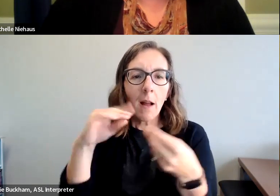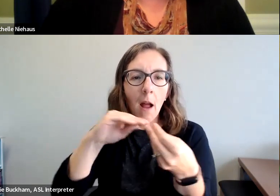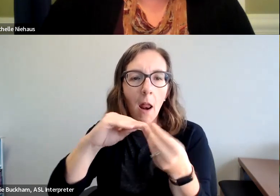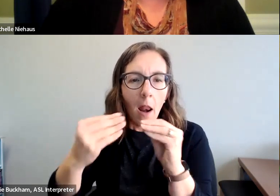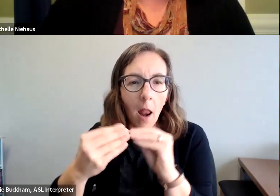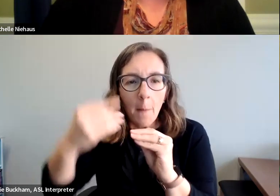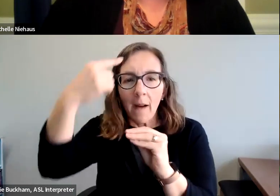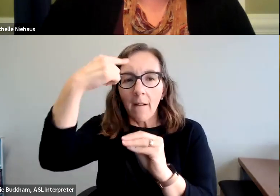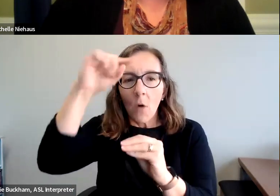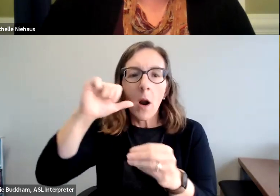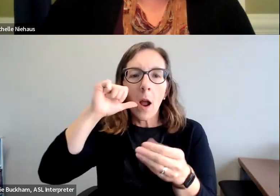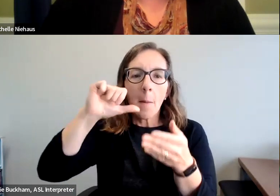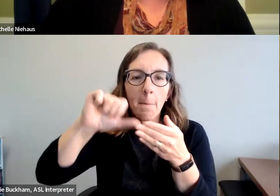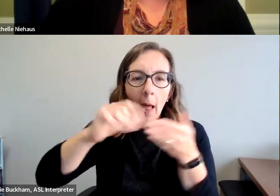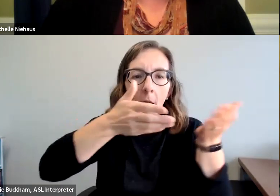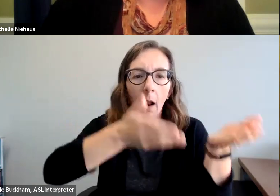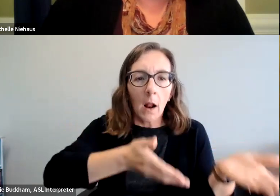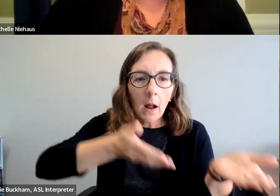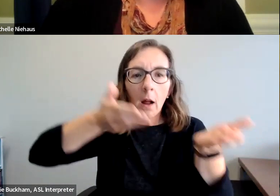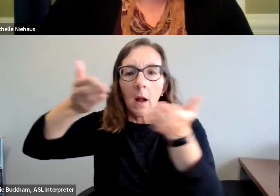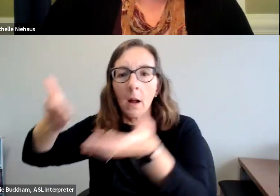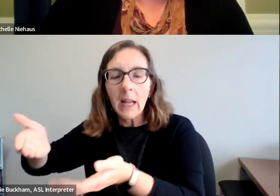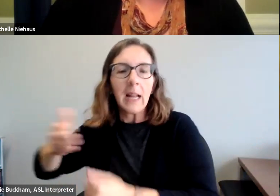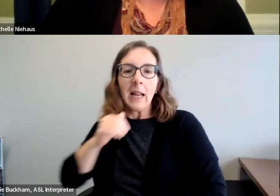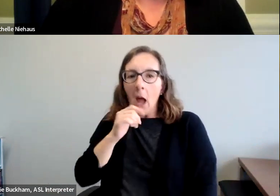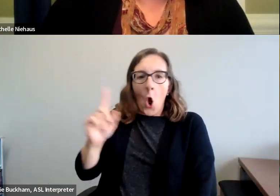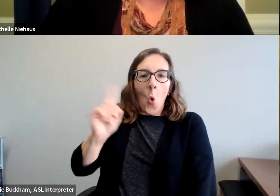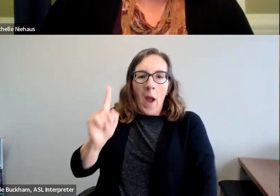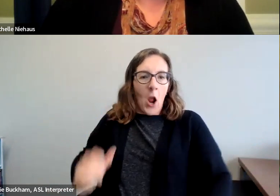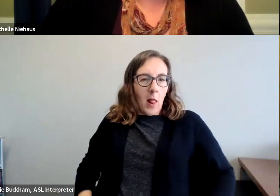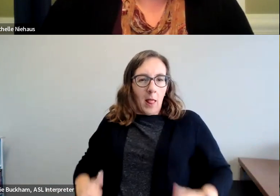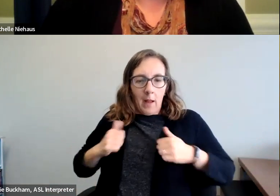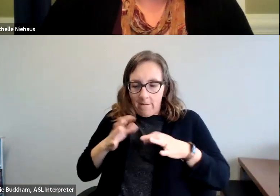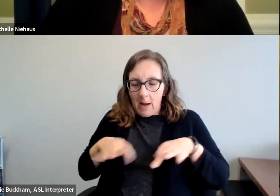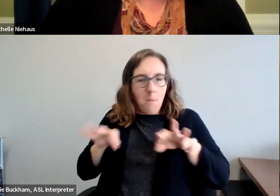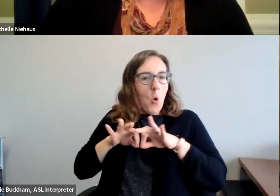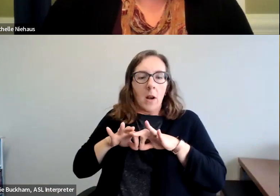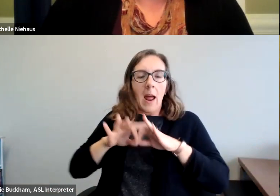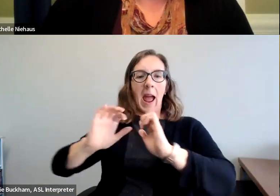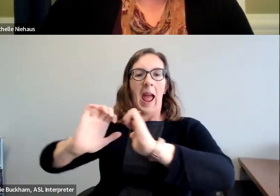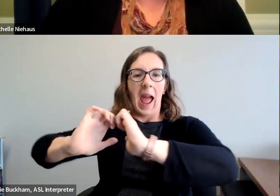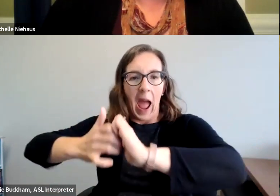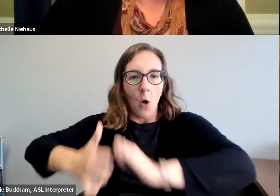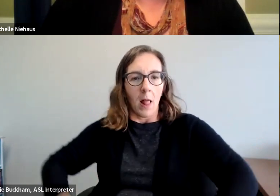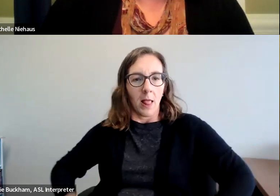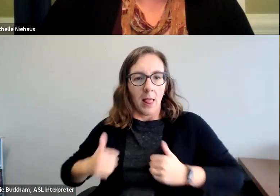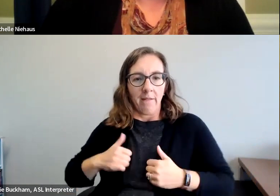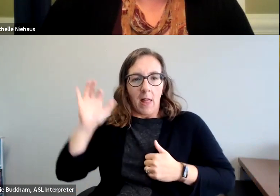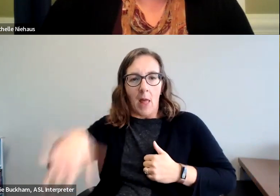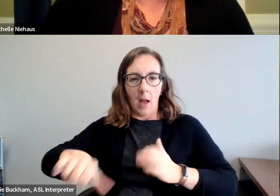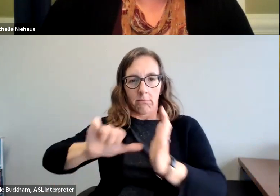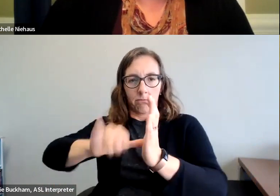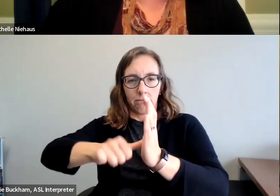mail. It is not where you live, it is how you live. And it can't be assumed or